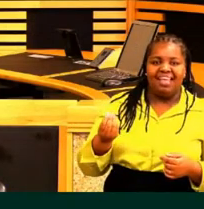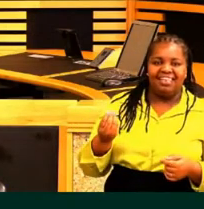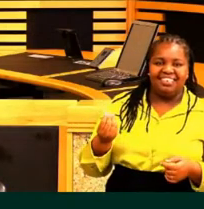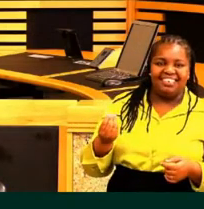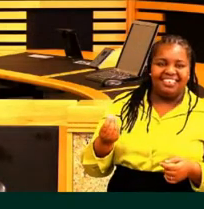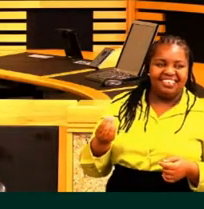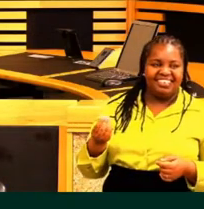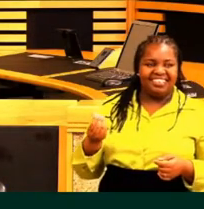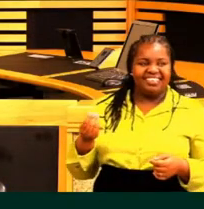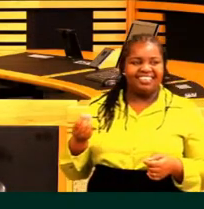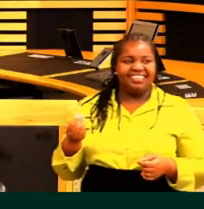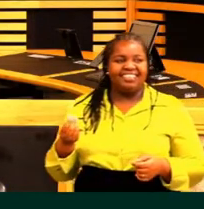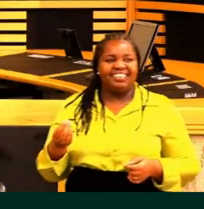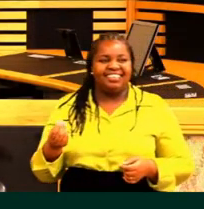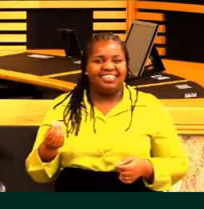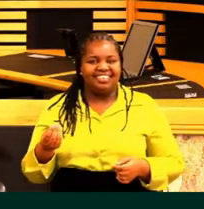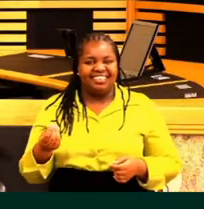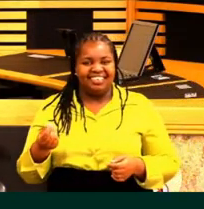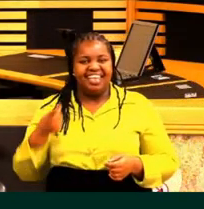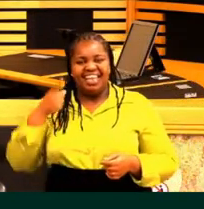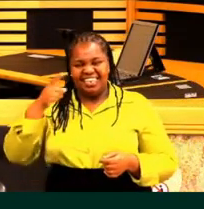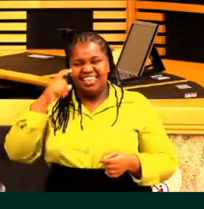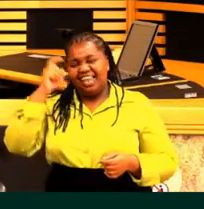and neighbor